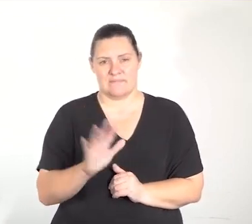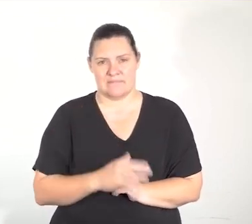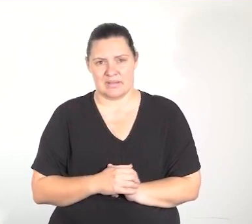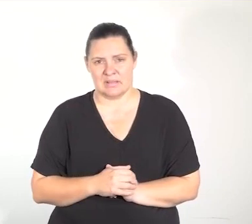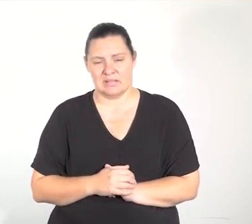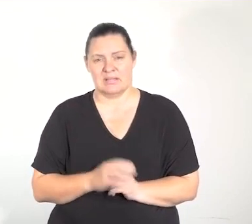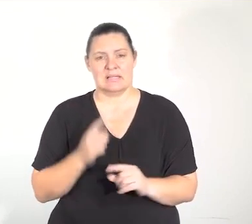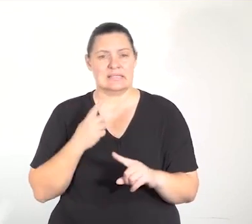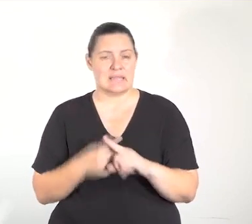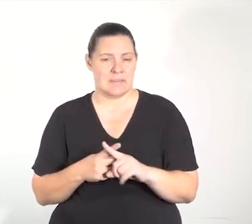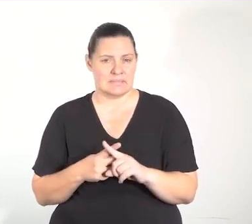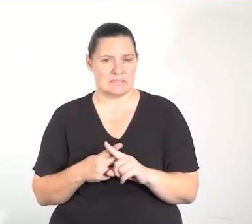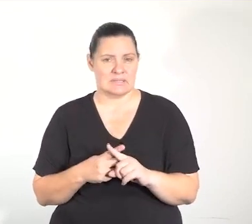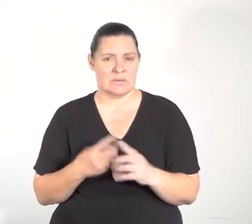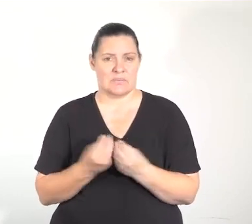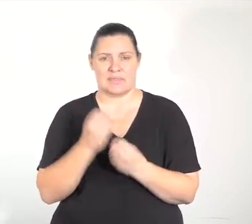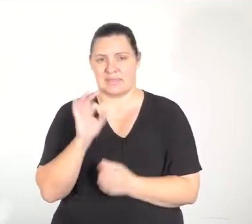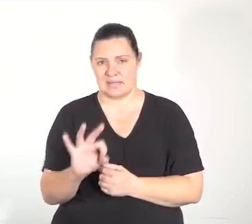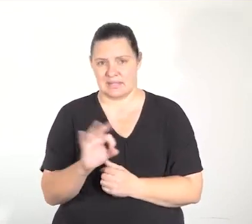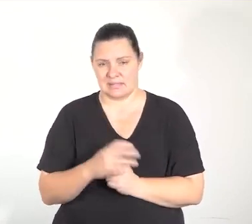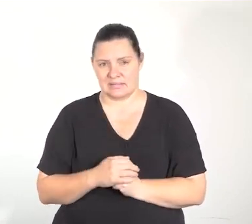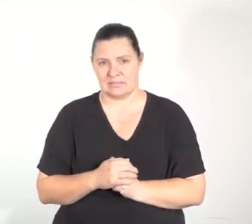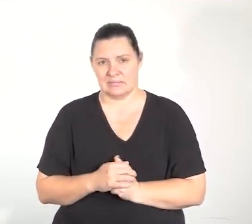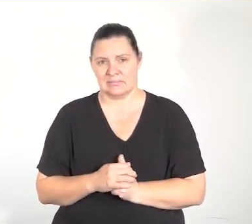105. We are multiplying that by 3.